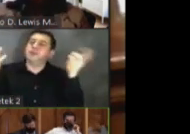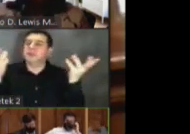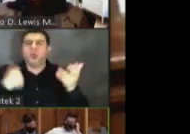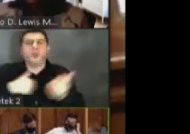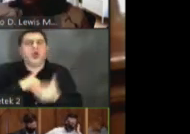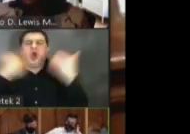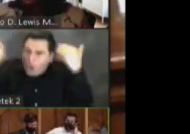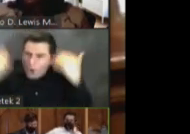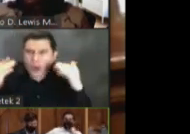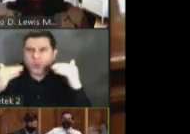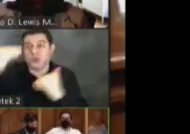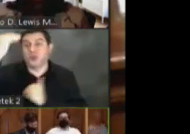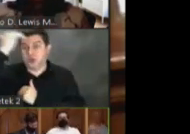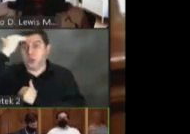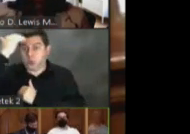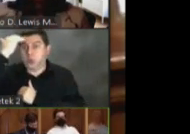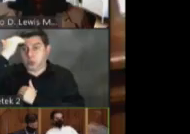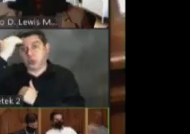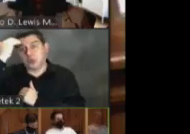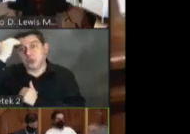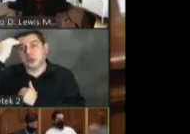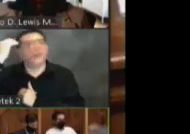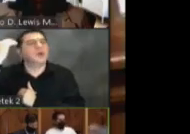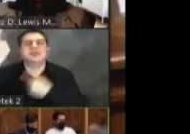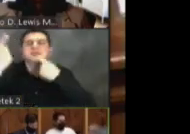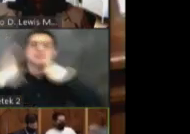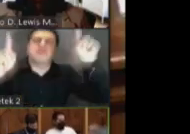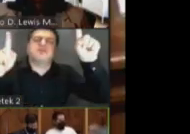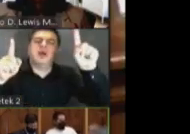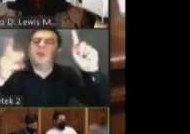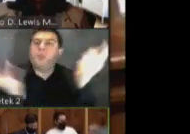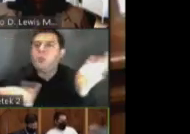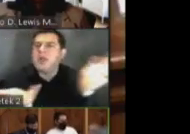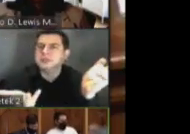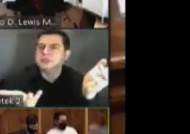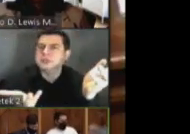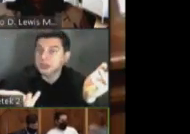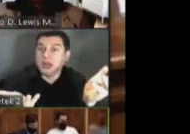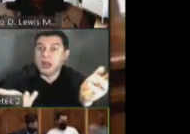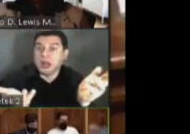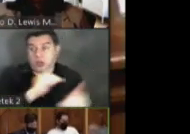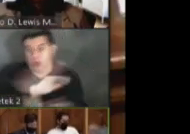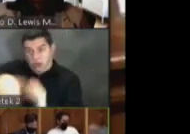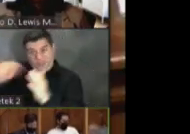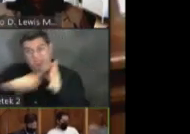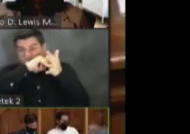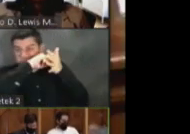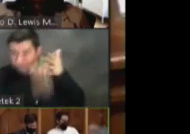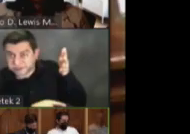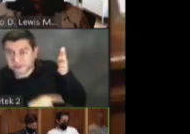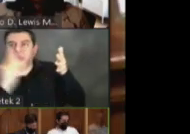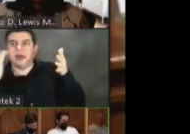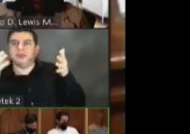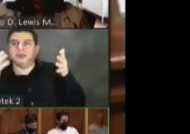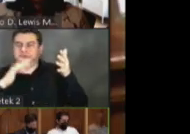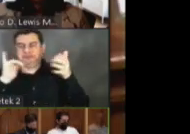be a combination of all of these things that ultimately will make a difference. And so